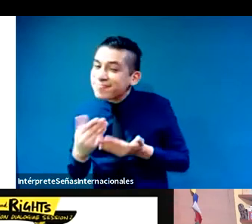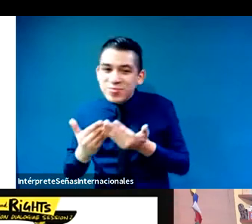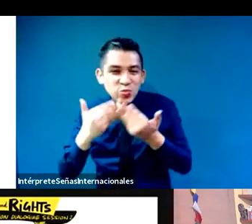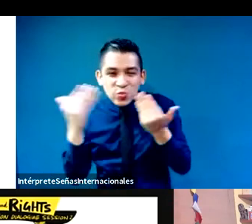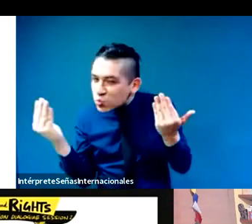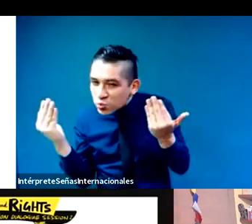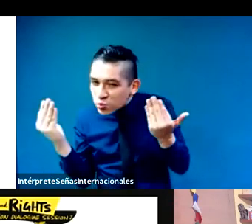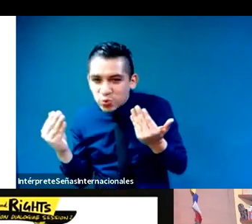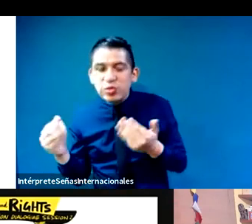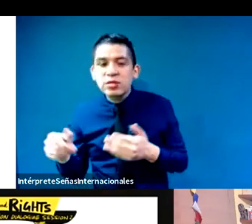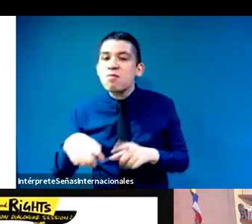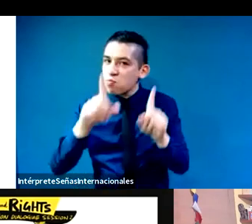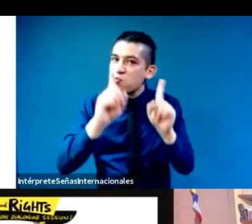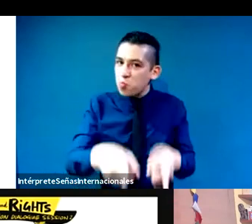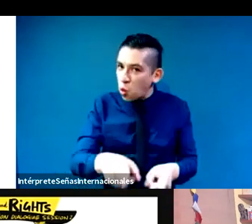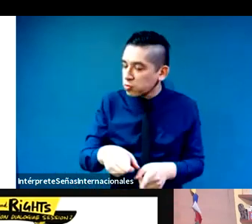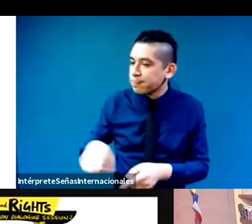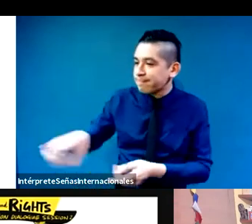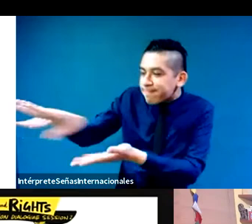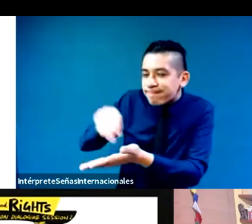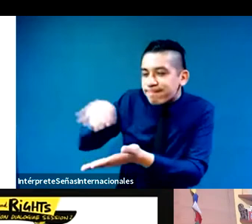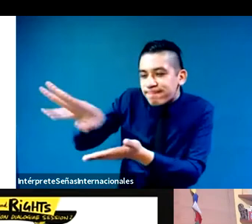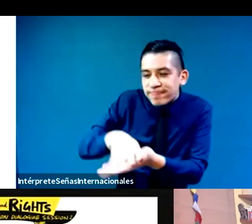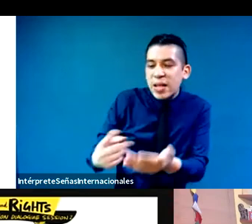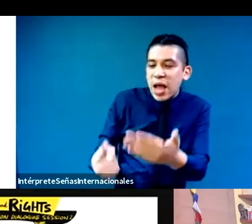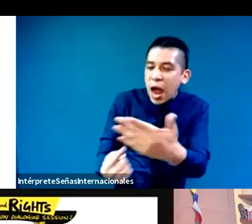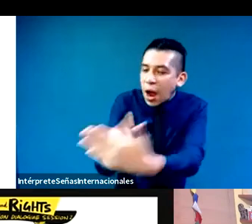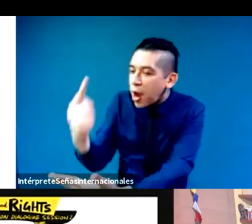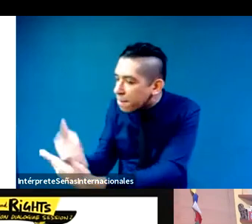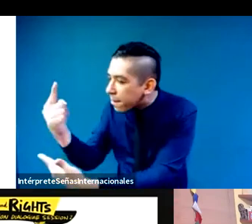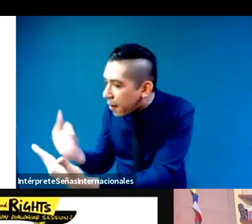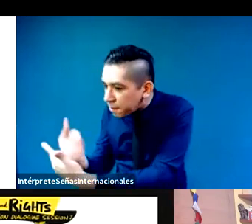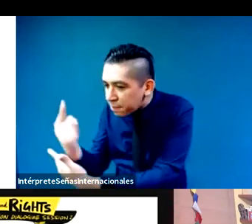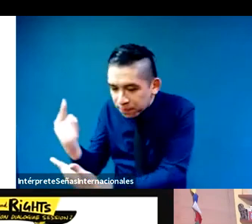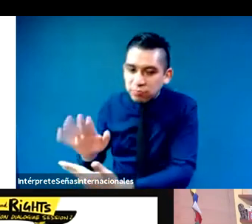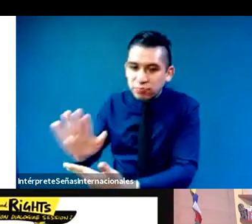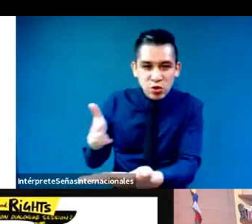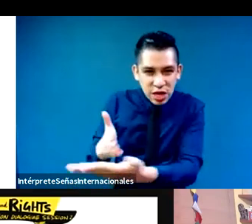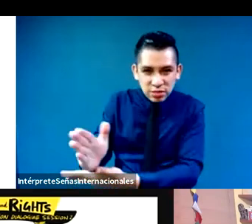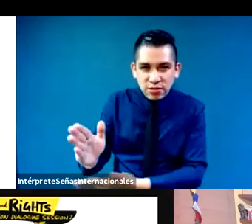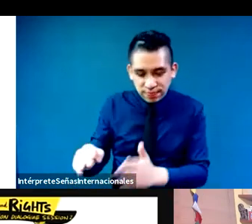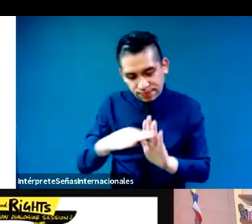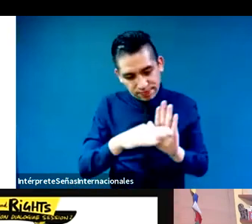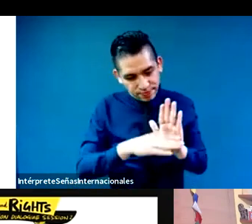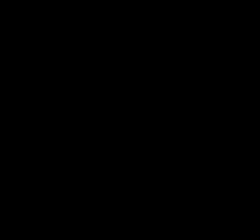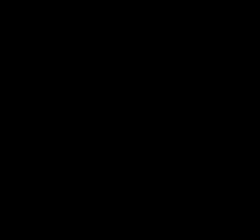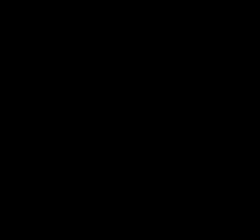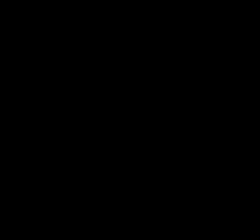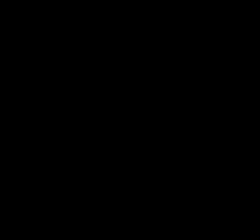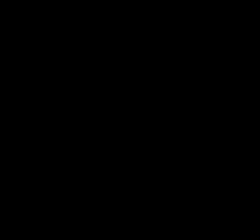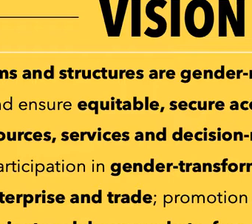transformative change, and gender justice as part of this process. The vision statement for the Action Coalition commits us to